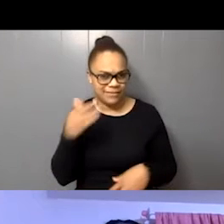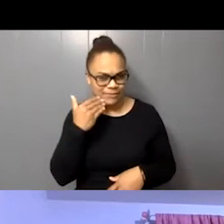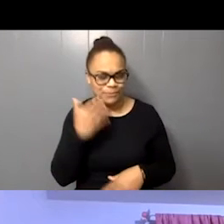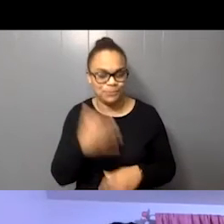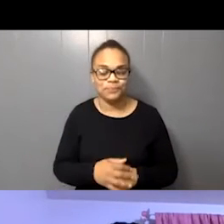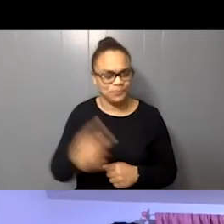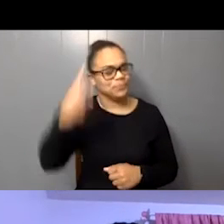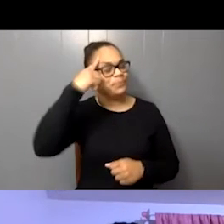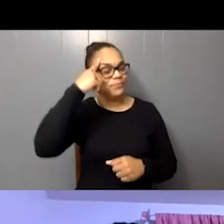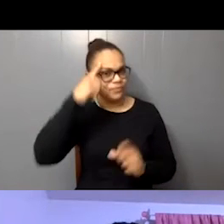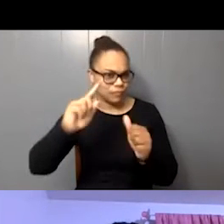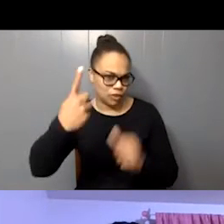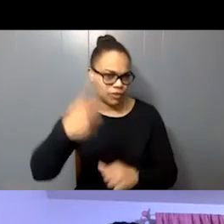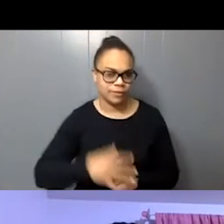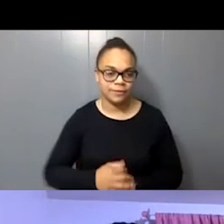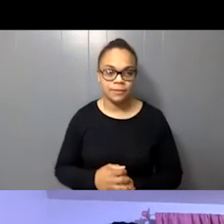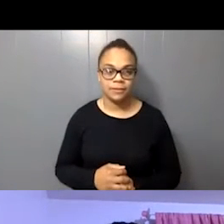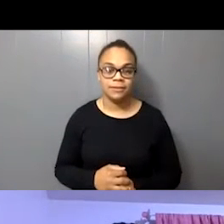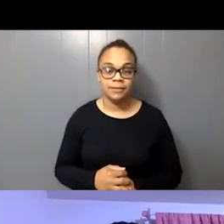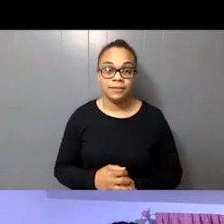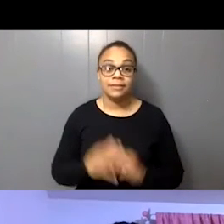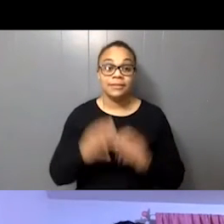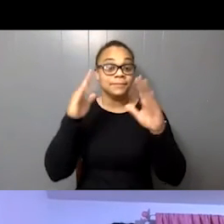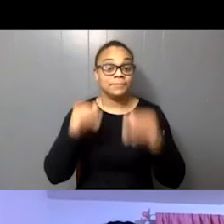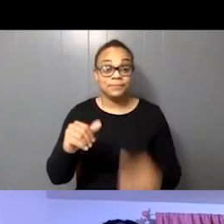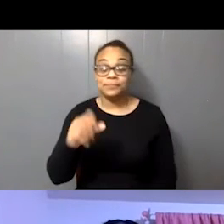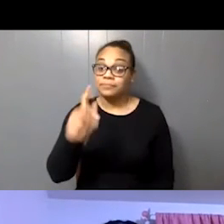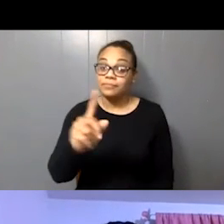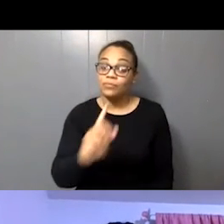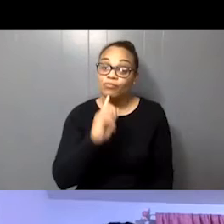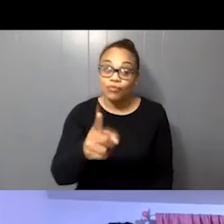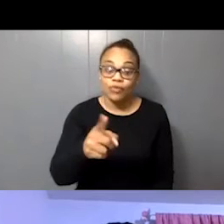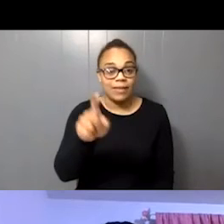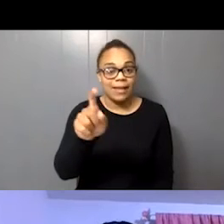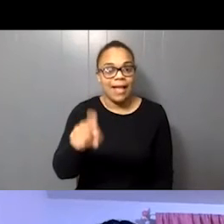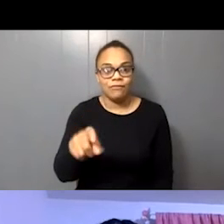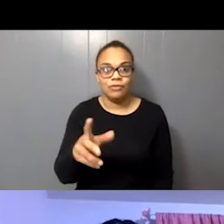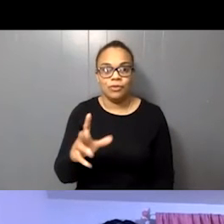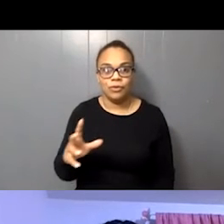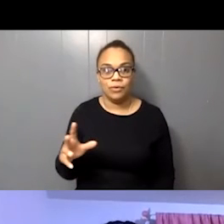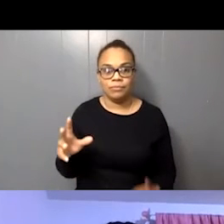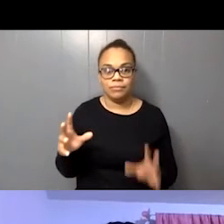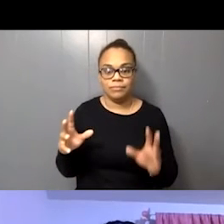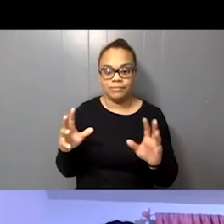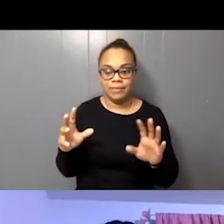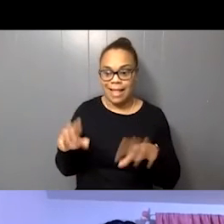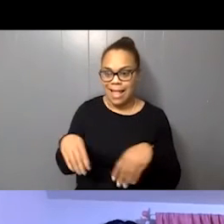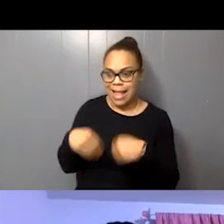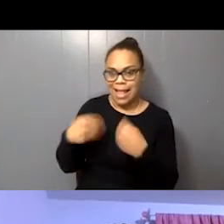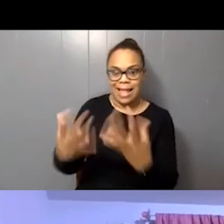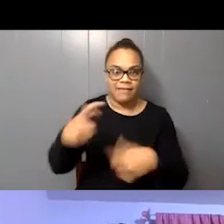So you really have to, I'm so sorry. So you really have to give acceptance time for the